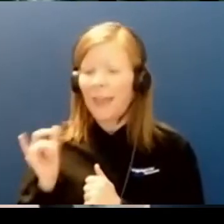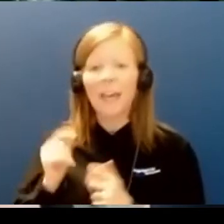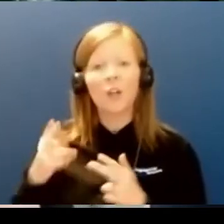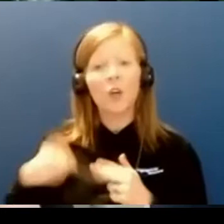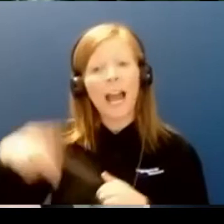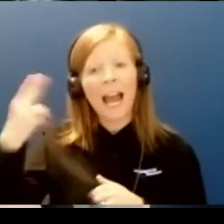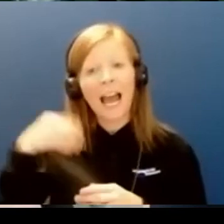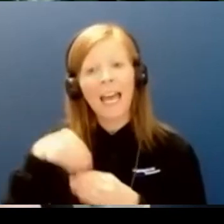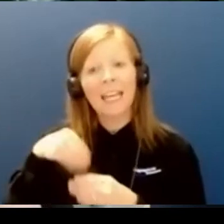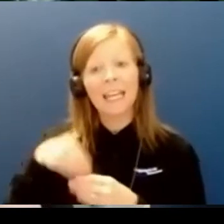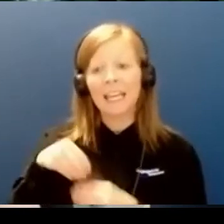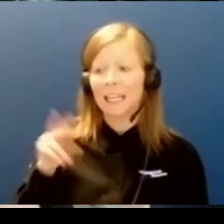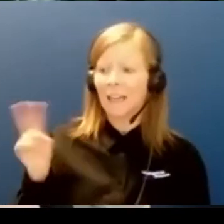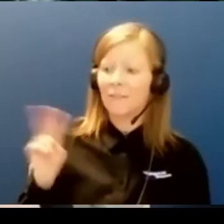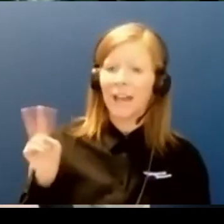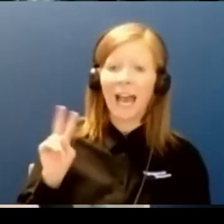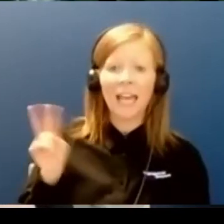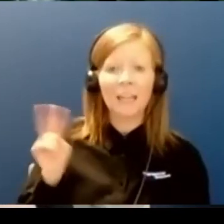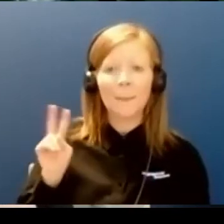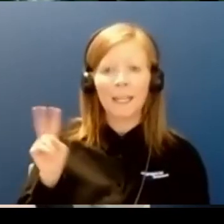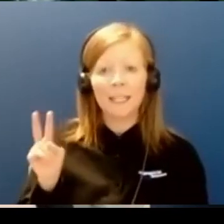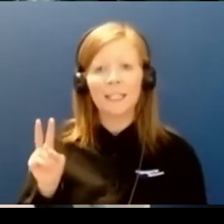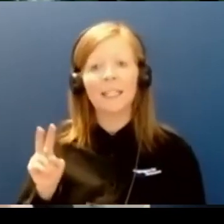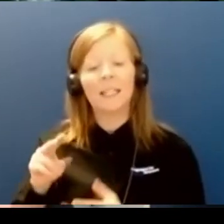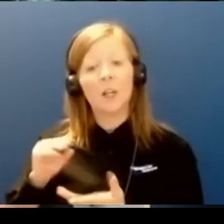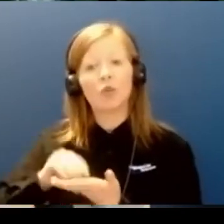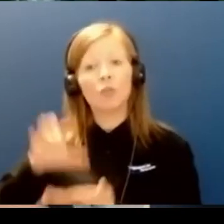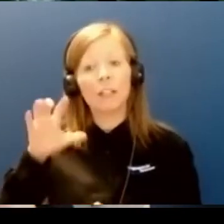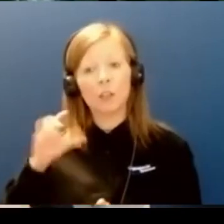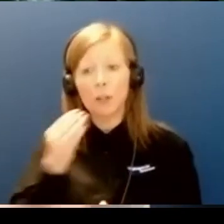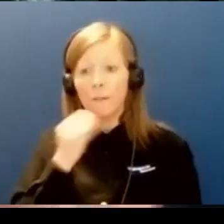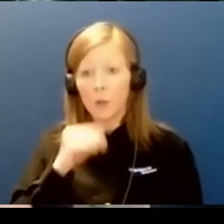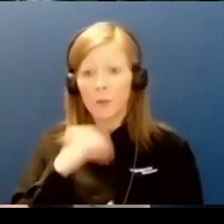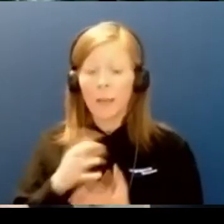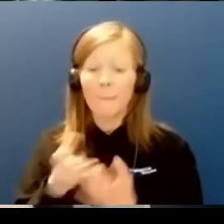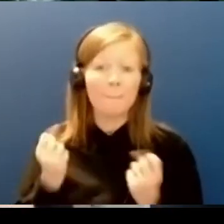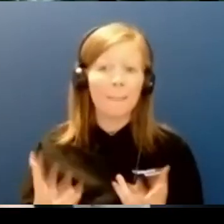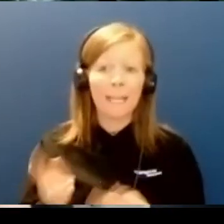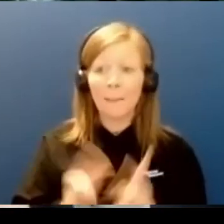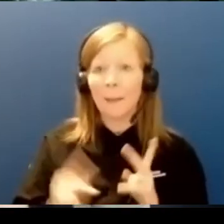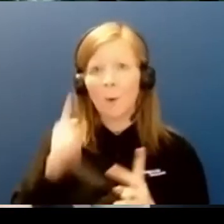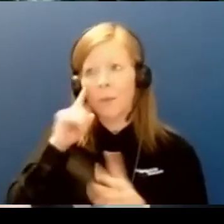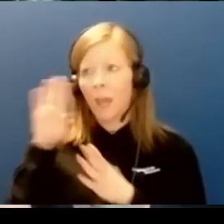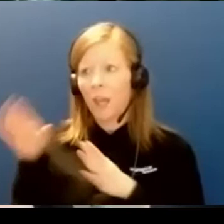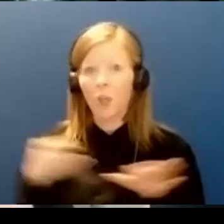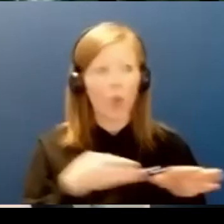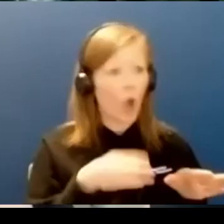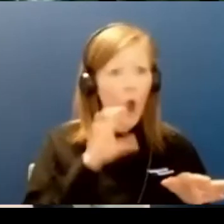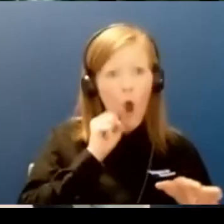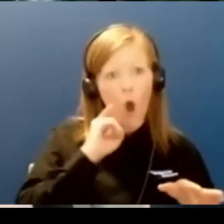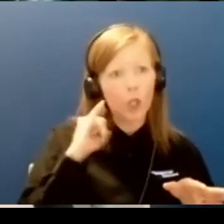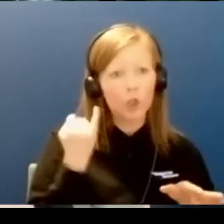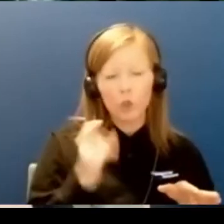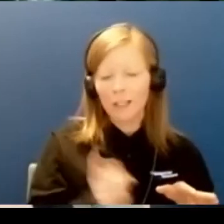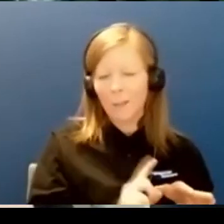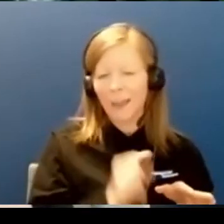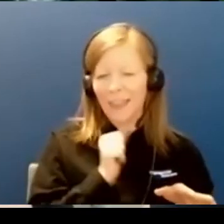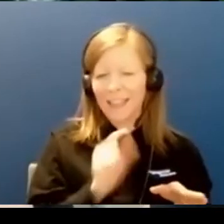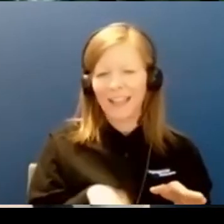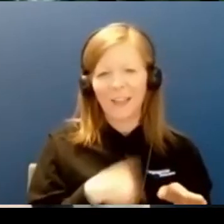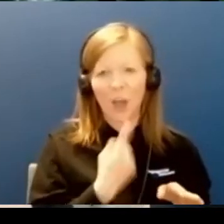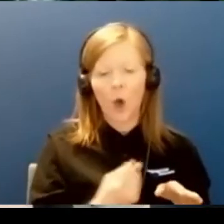vitamin C rich foods, which a lot of people think, okay, orange juice. Well, oranges are not the only fruits and vegetables that